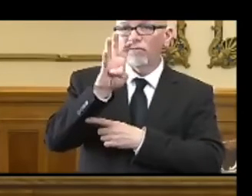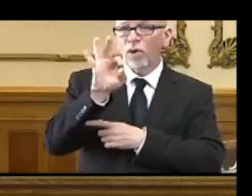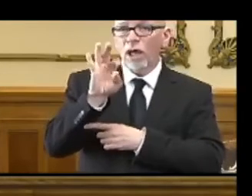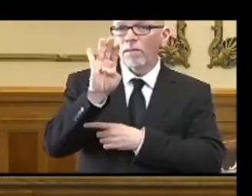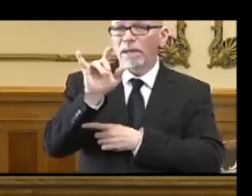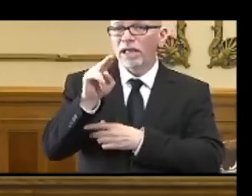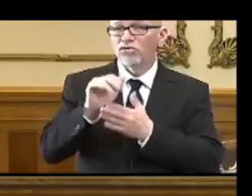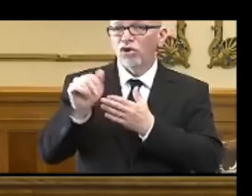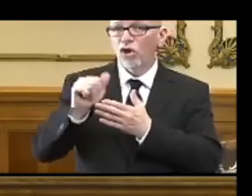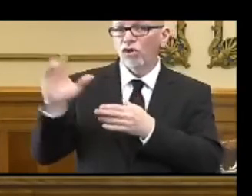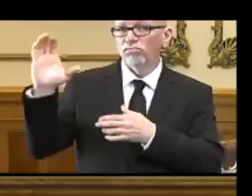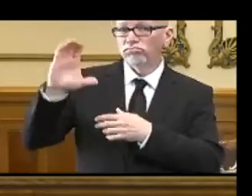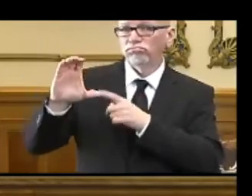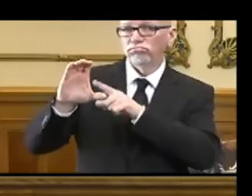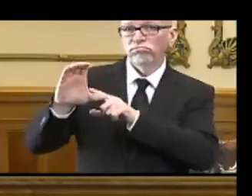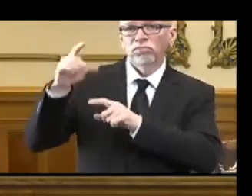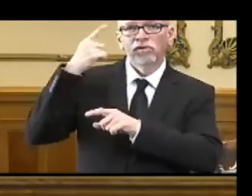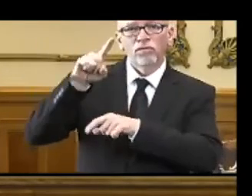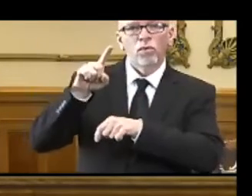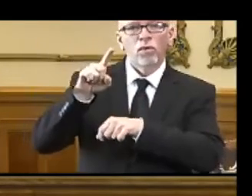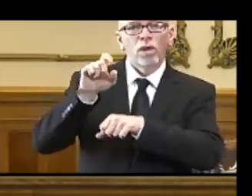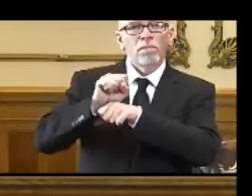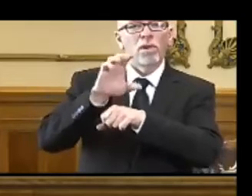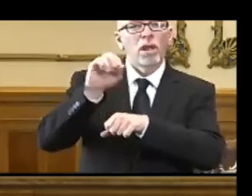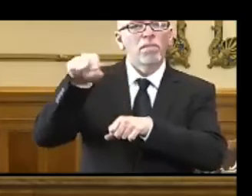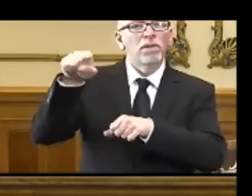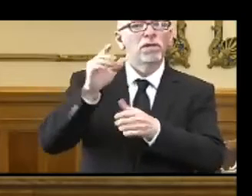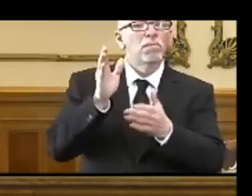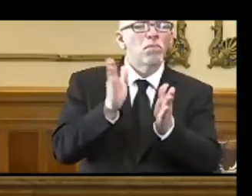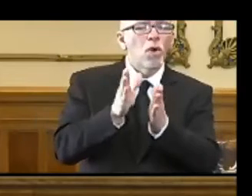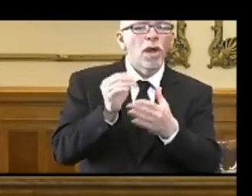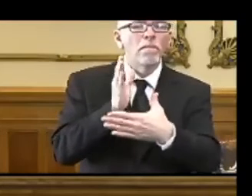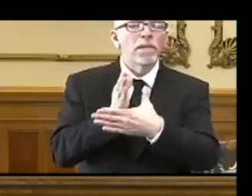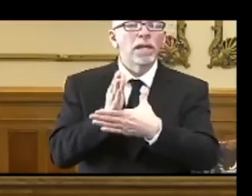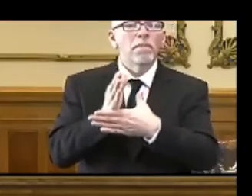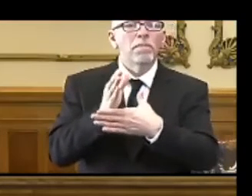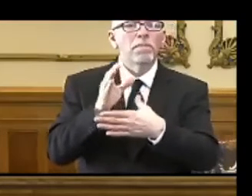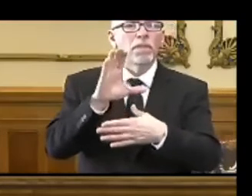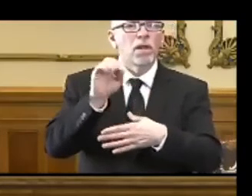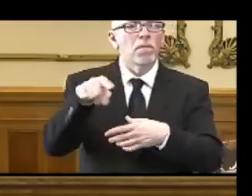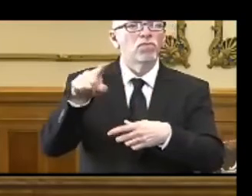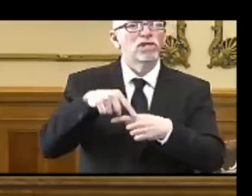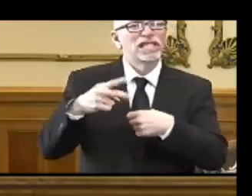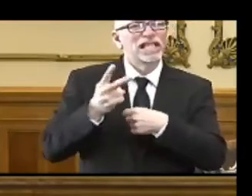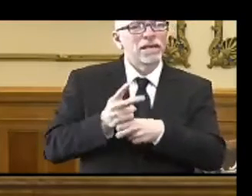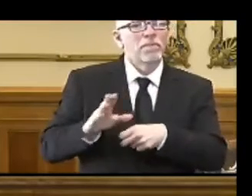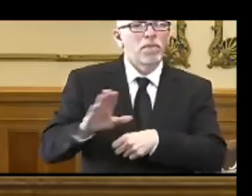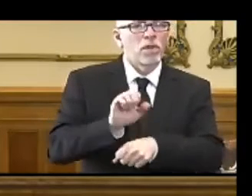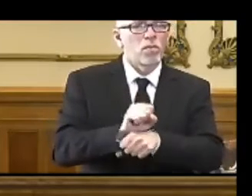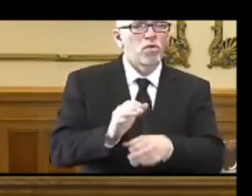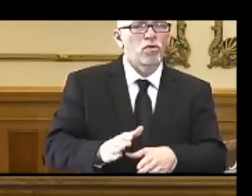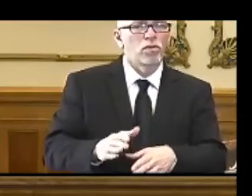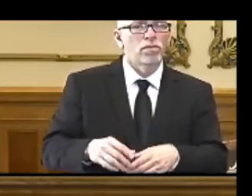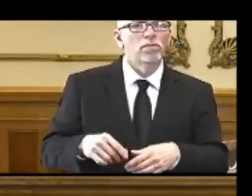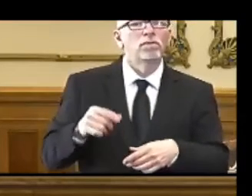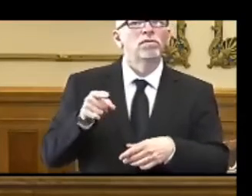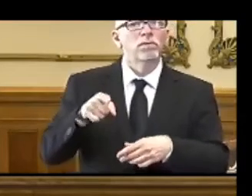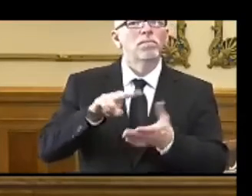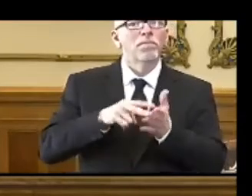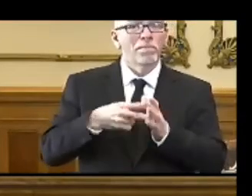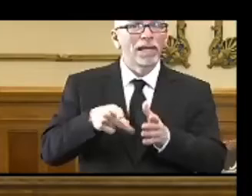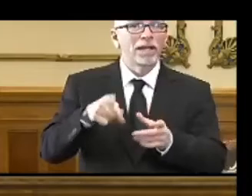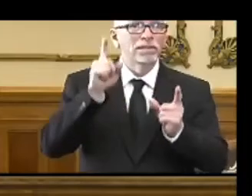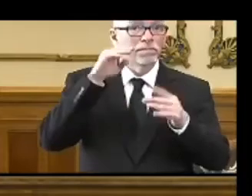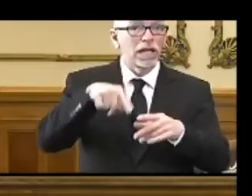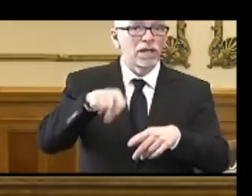billion has been set aside for employers, small and medium employers, to retain their workers. We'll have a lot to do with those workers coming